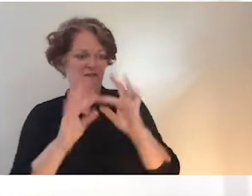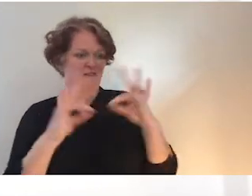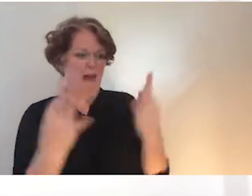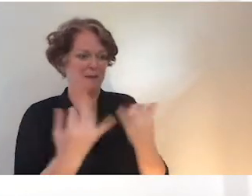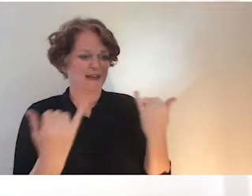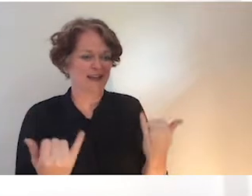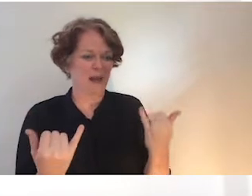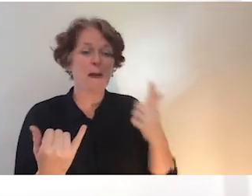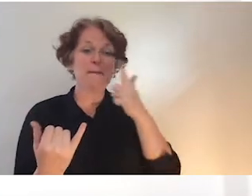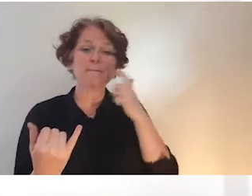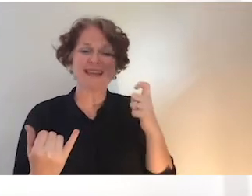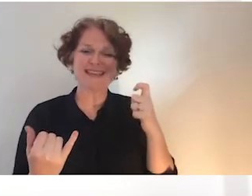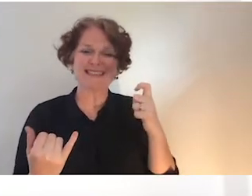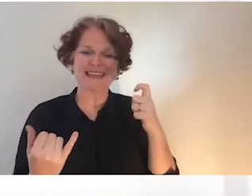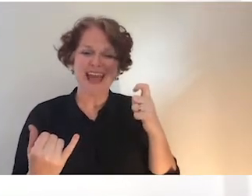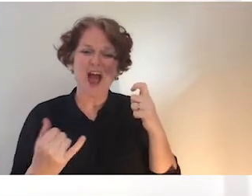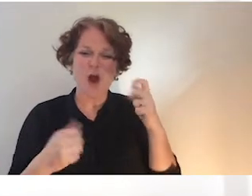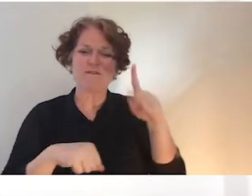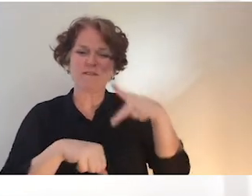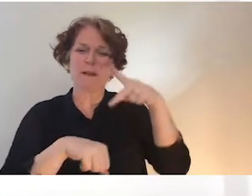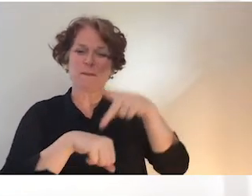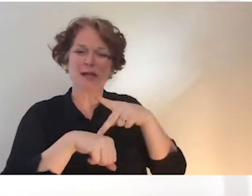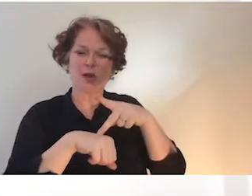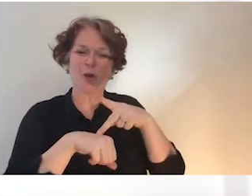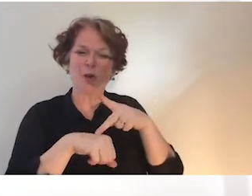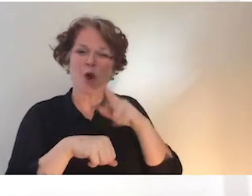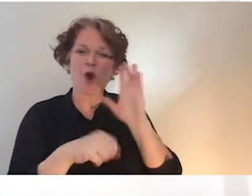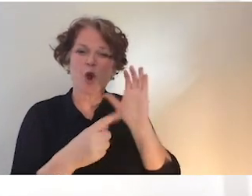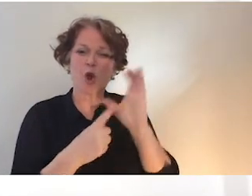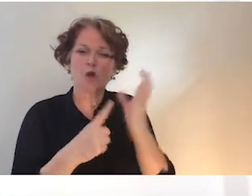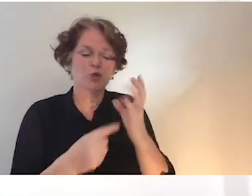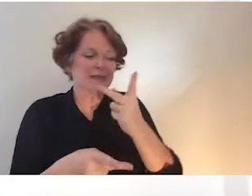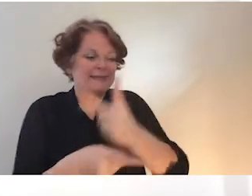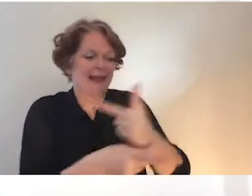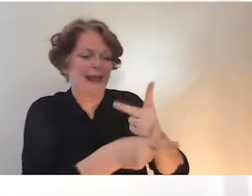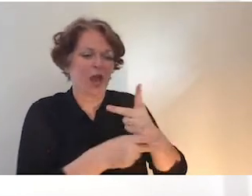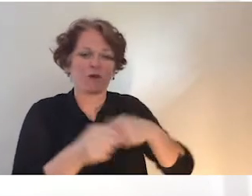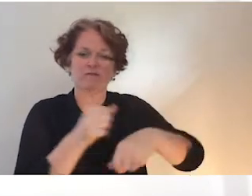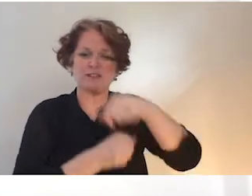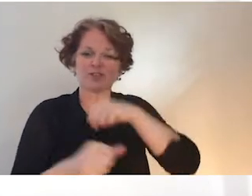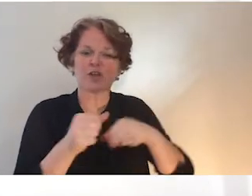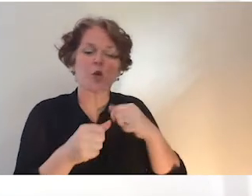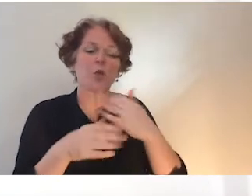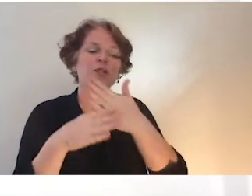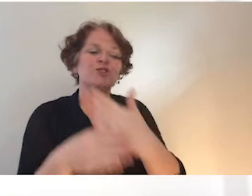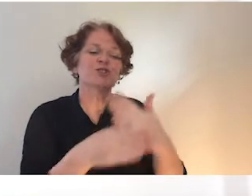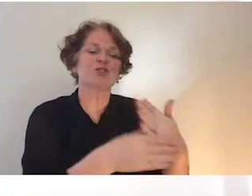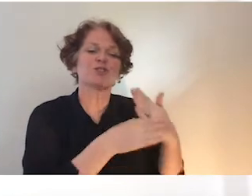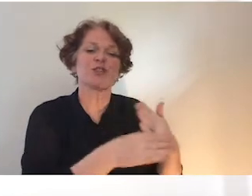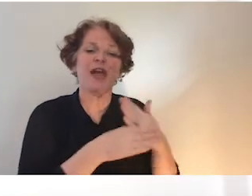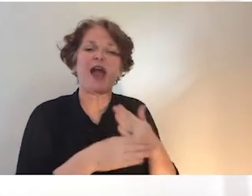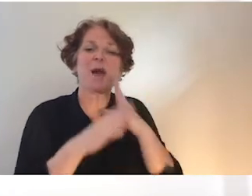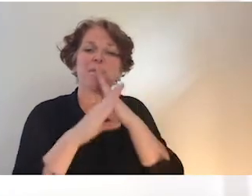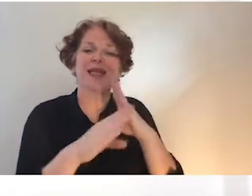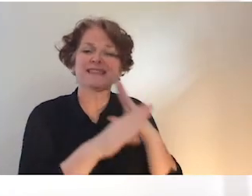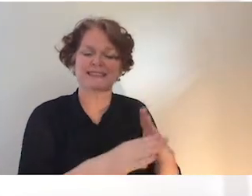now, because in our Filipino culture, we take care of each other. We share our